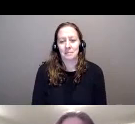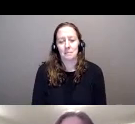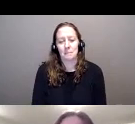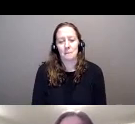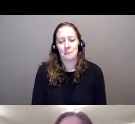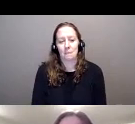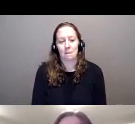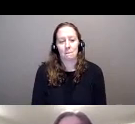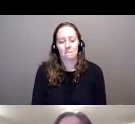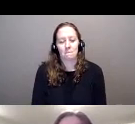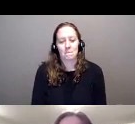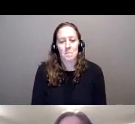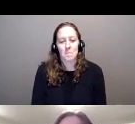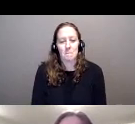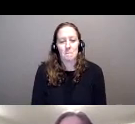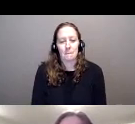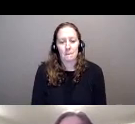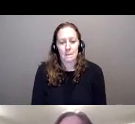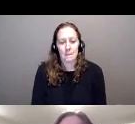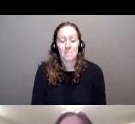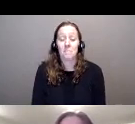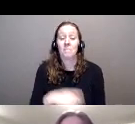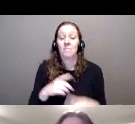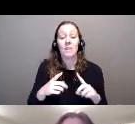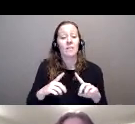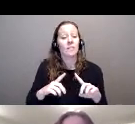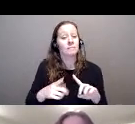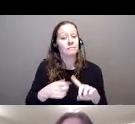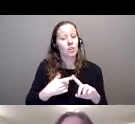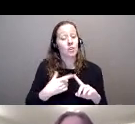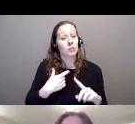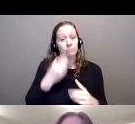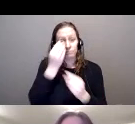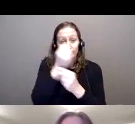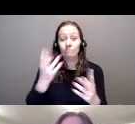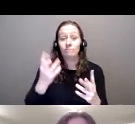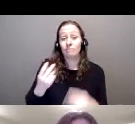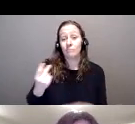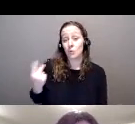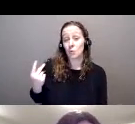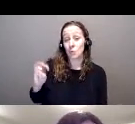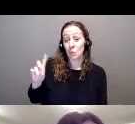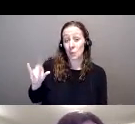I want to say how privileged Wendy and I are to have